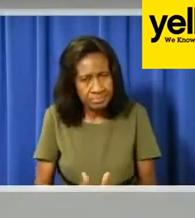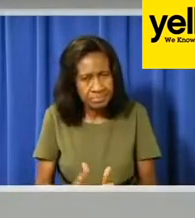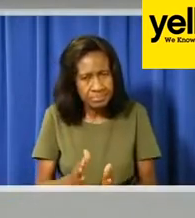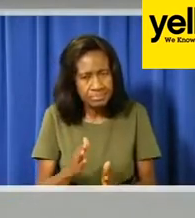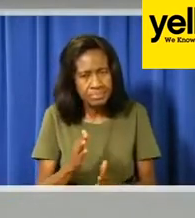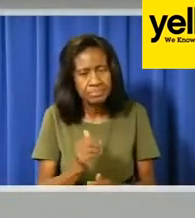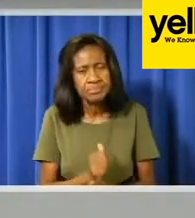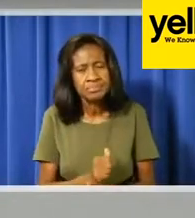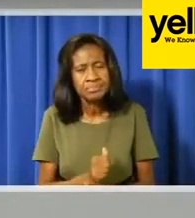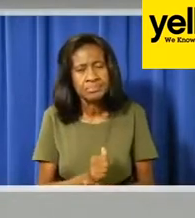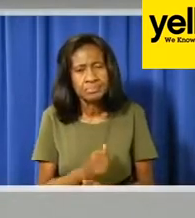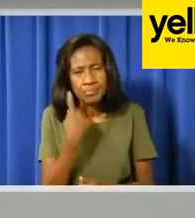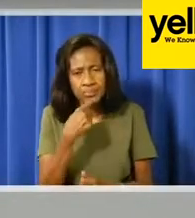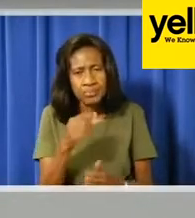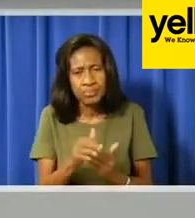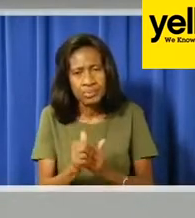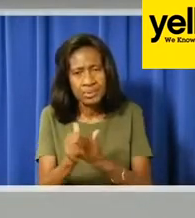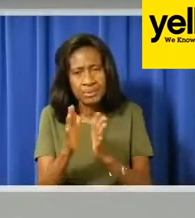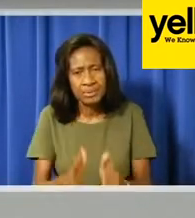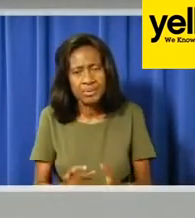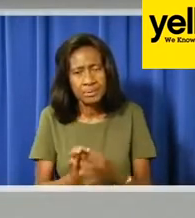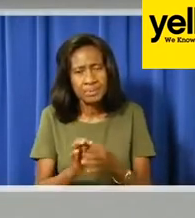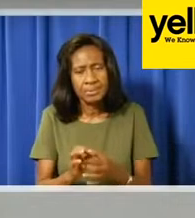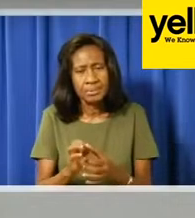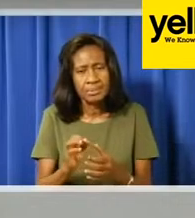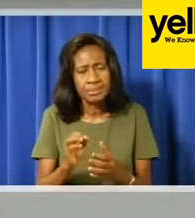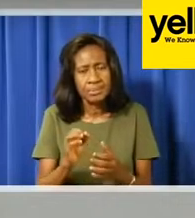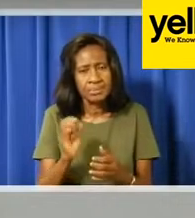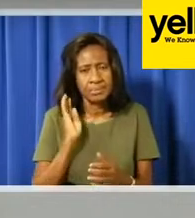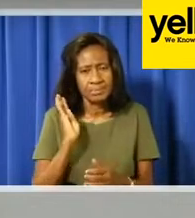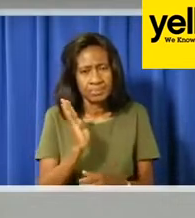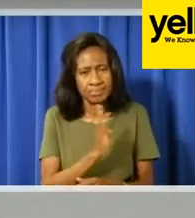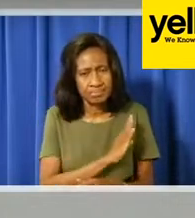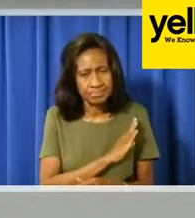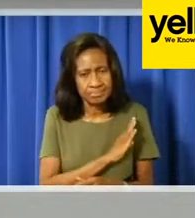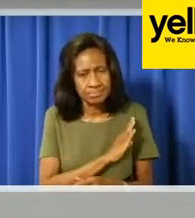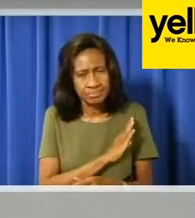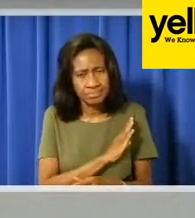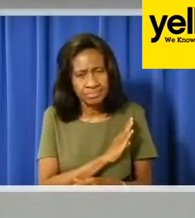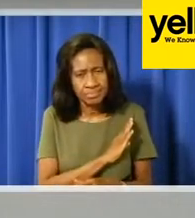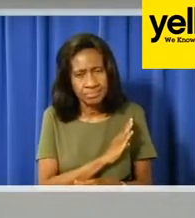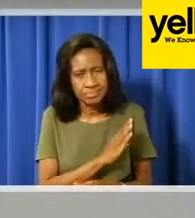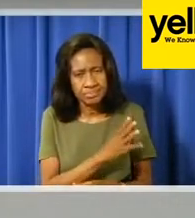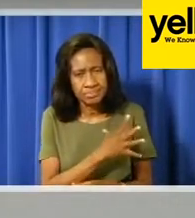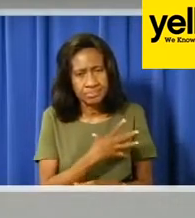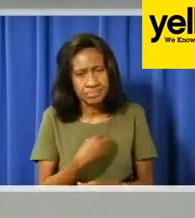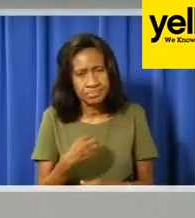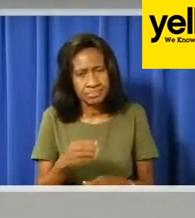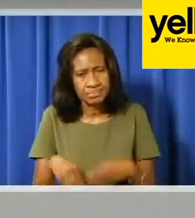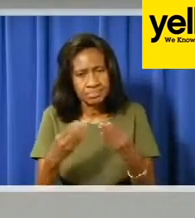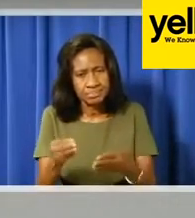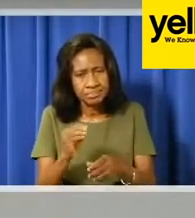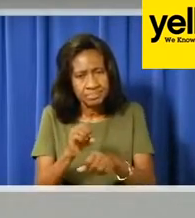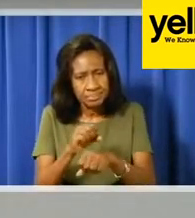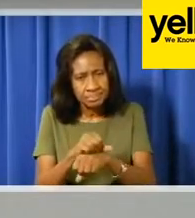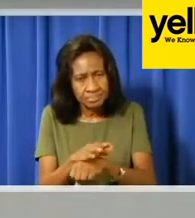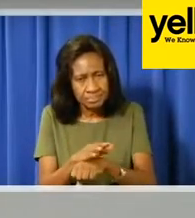board, and who gives us all excellent advice. And I've indicated to him